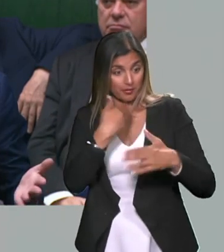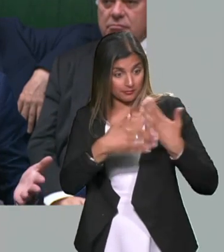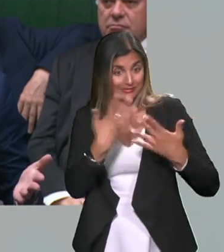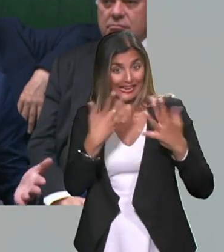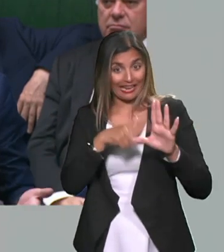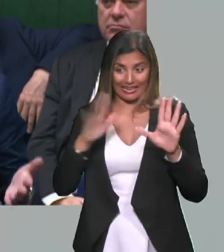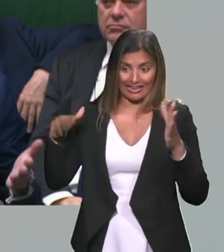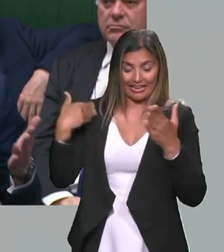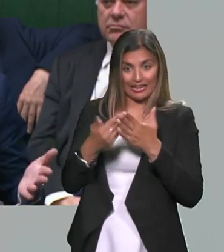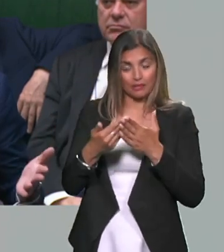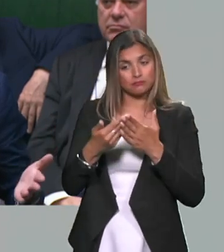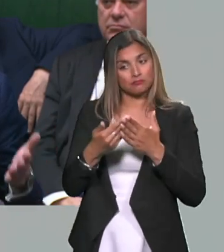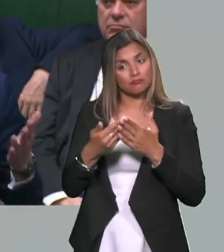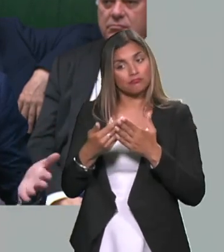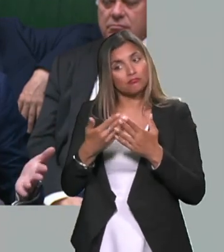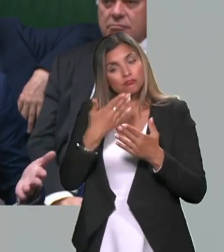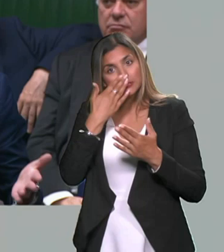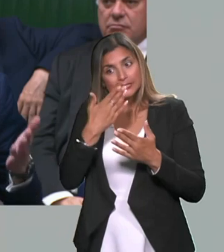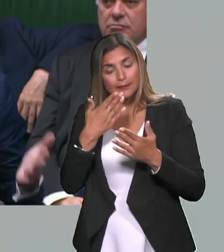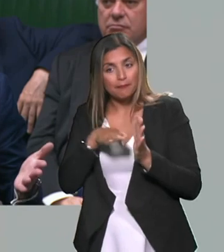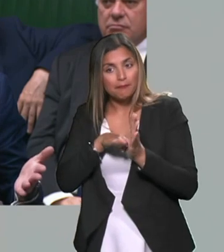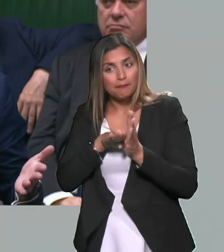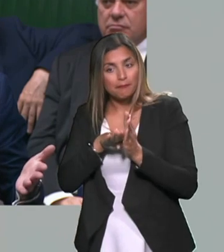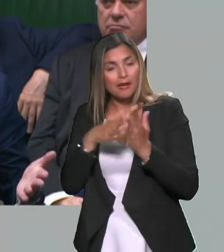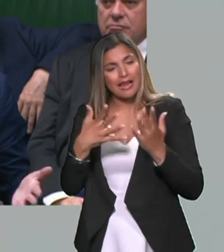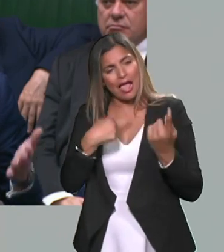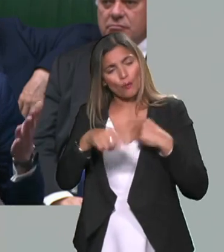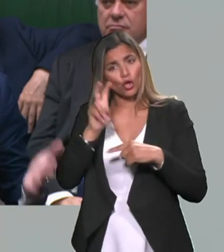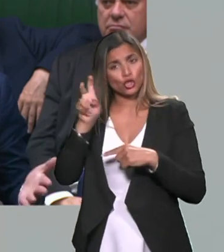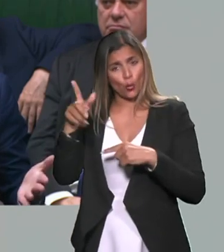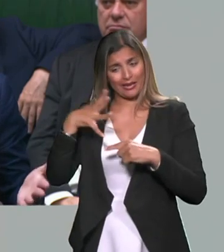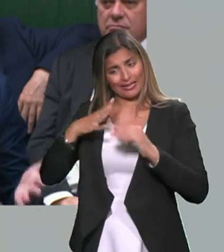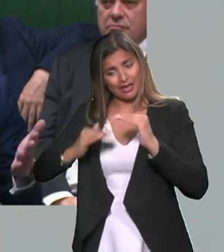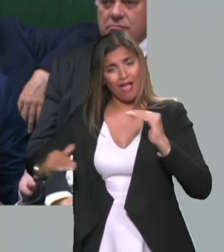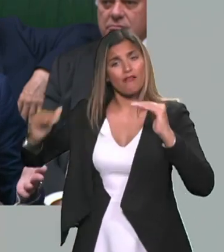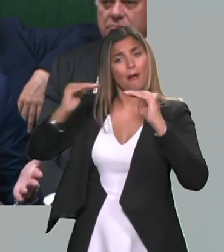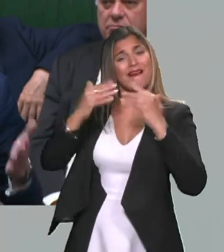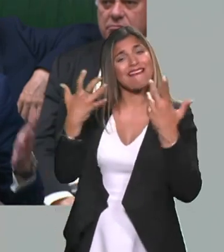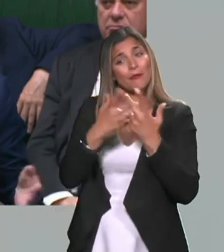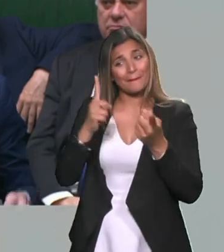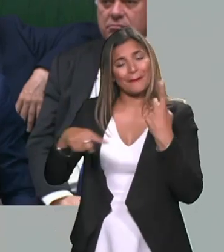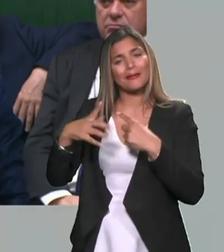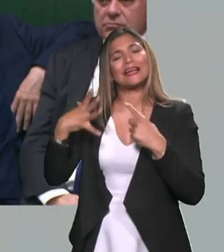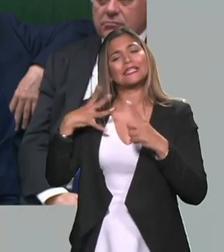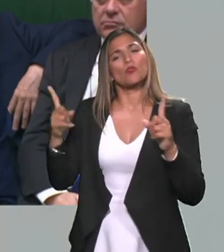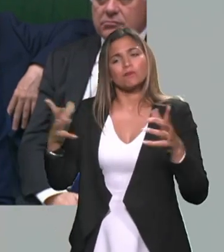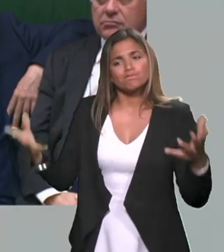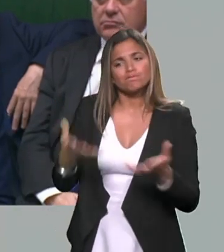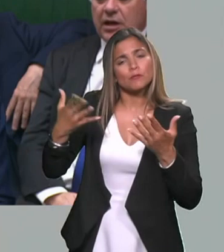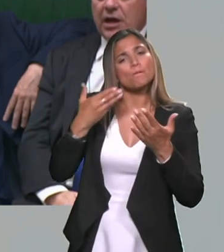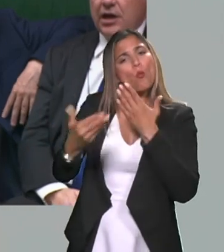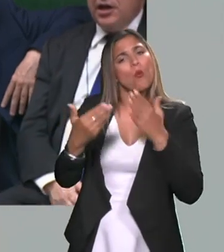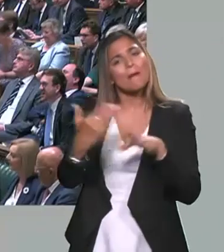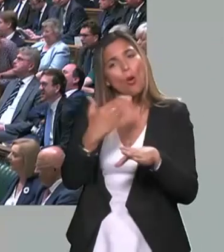my right honourable friend agree that the best way to level up Stoke-on-Trent is to get more people in well-skilled, better-paid employment